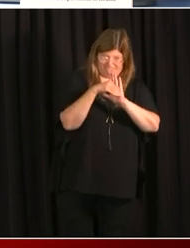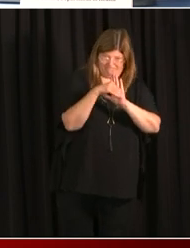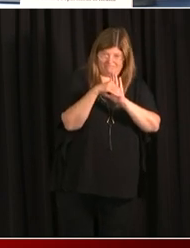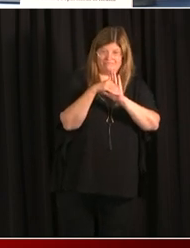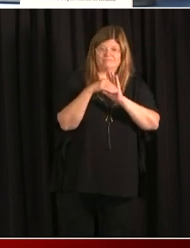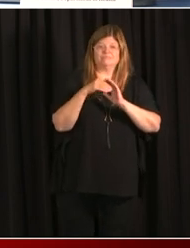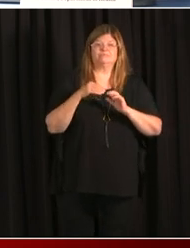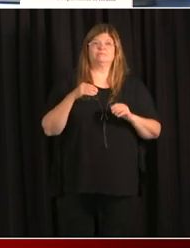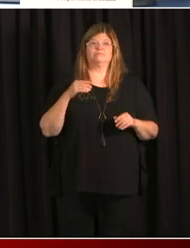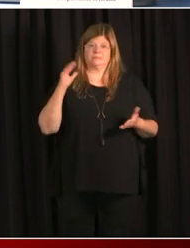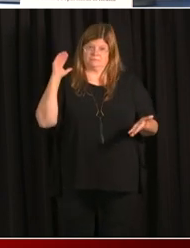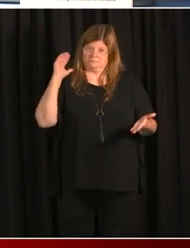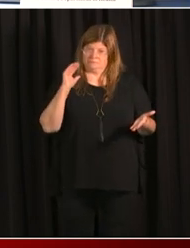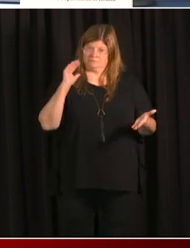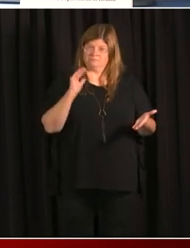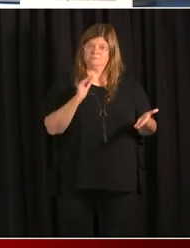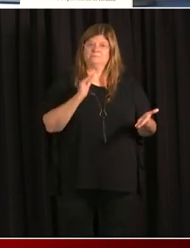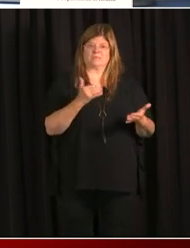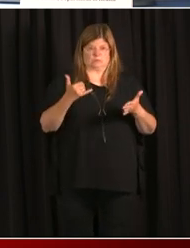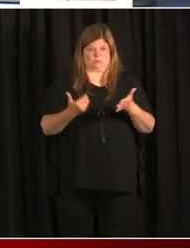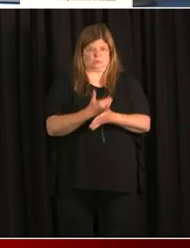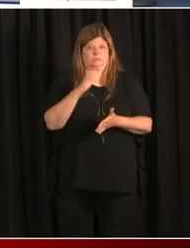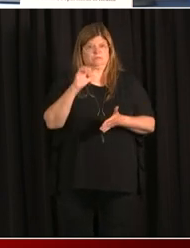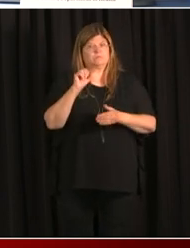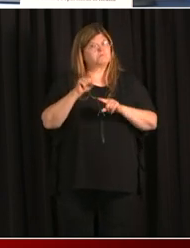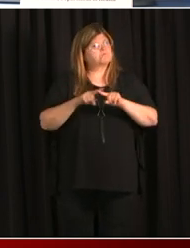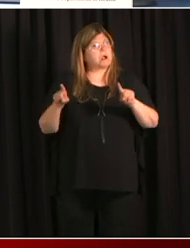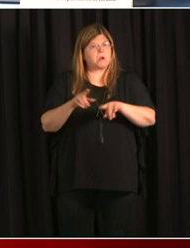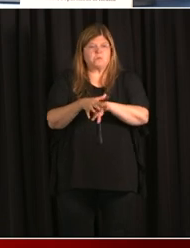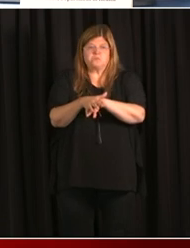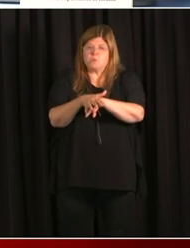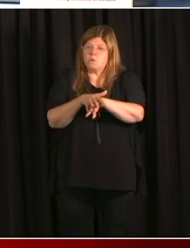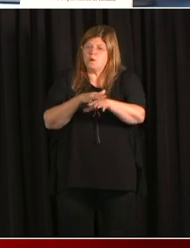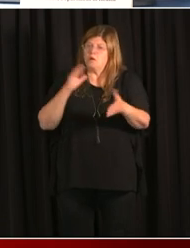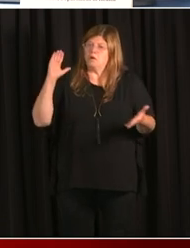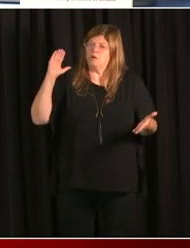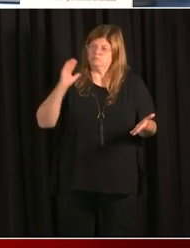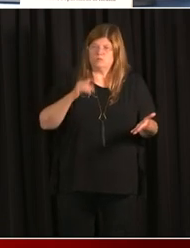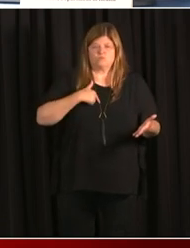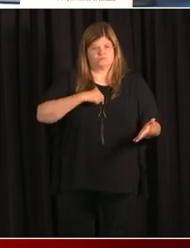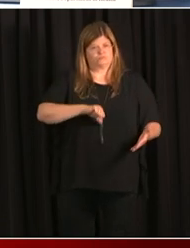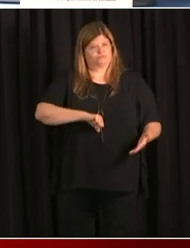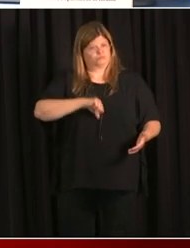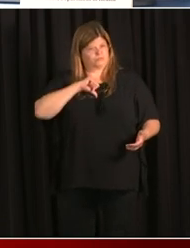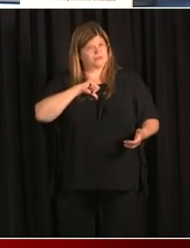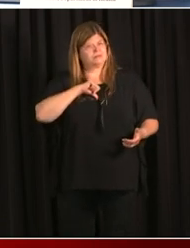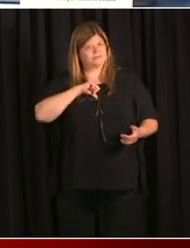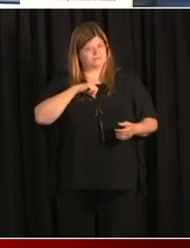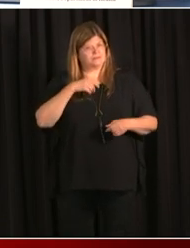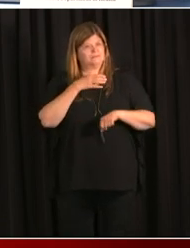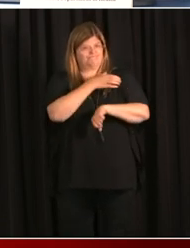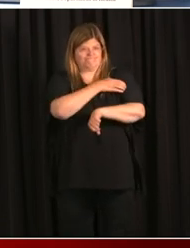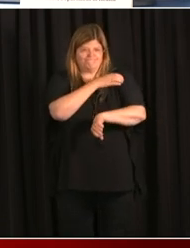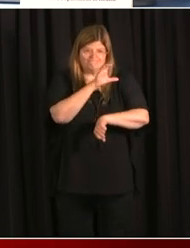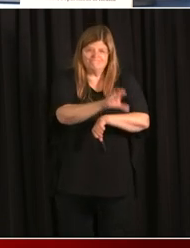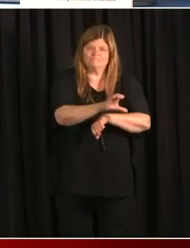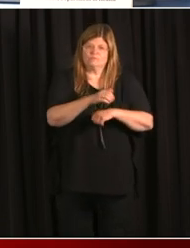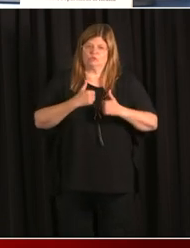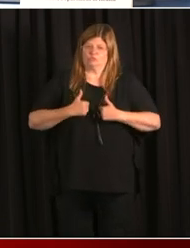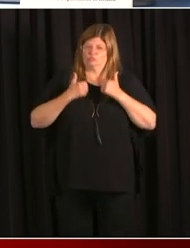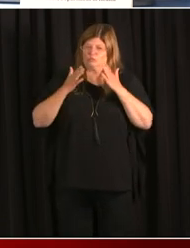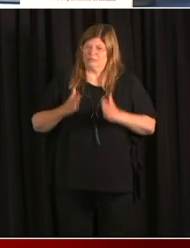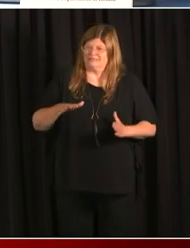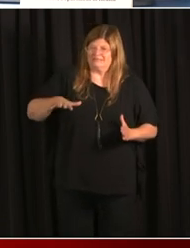in the district. One of the things that we are extremely proud of is since we were given the ability,